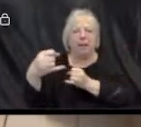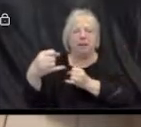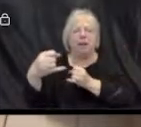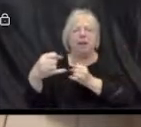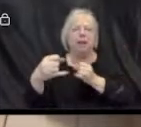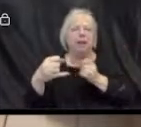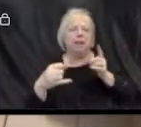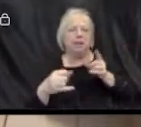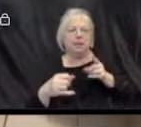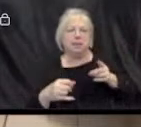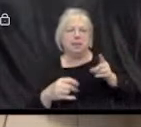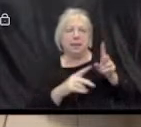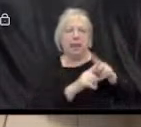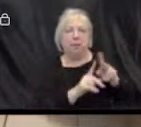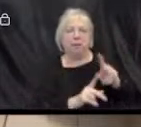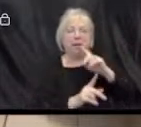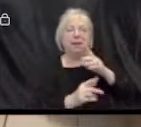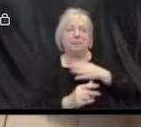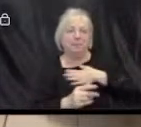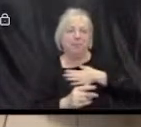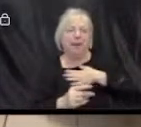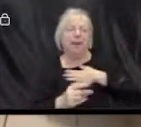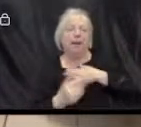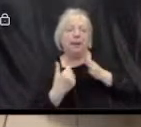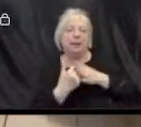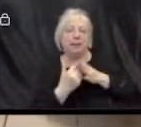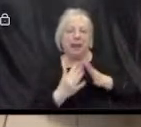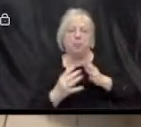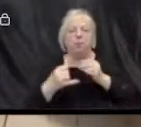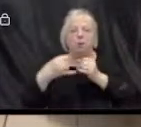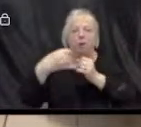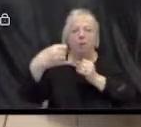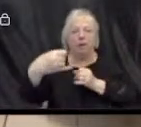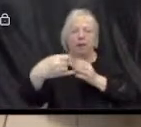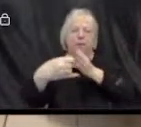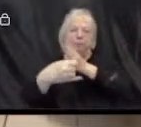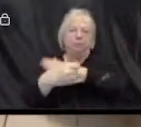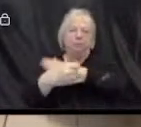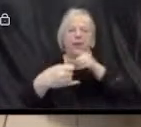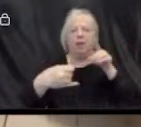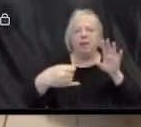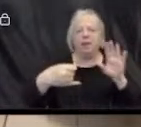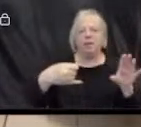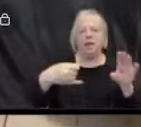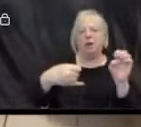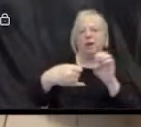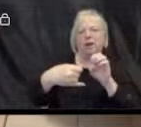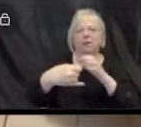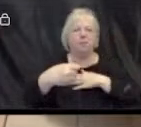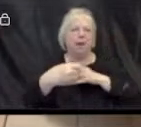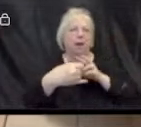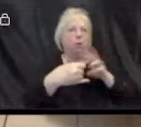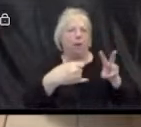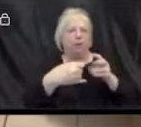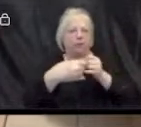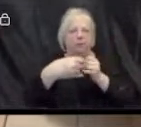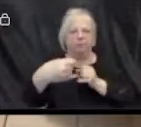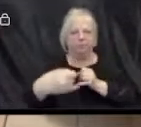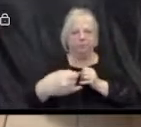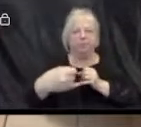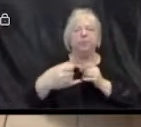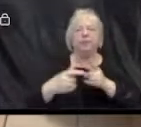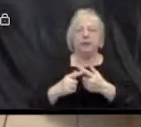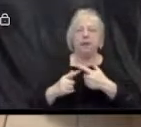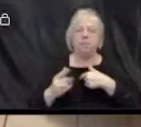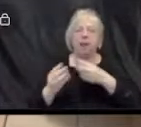my neighbor across the line on their rear line, their east, my west. And then my